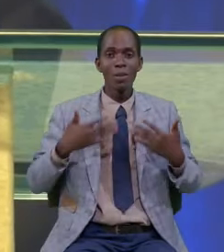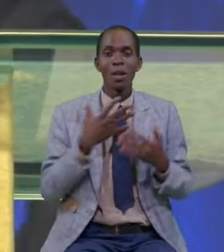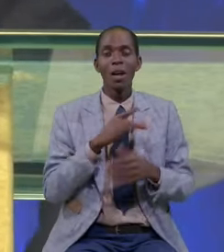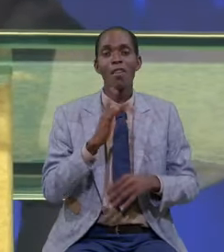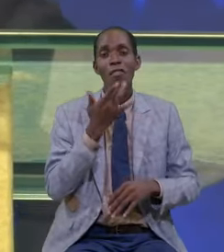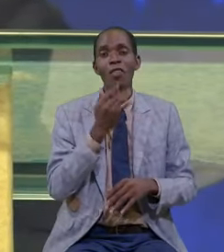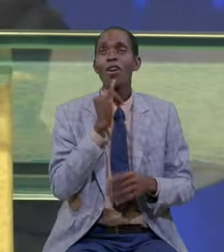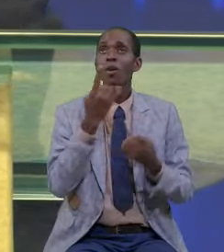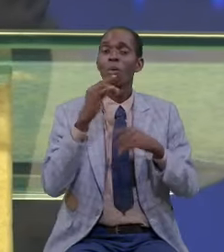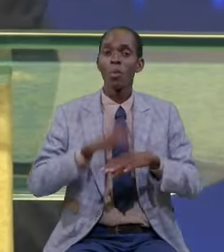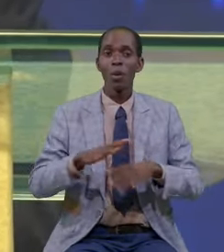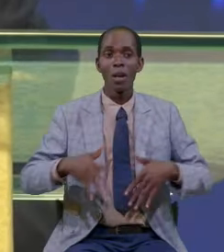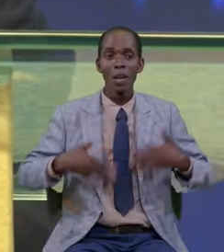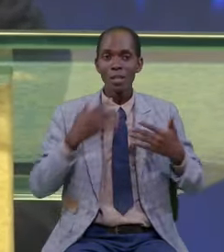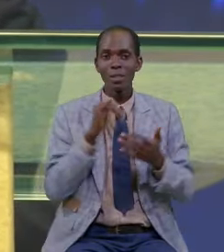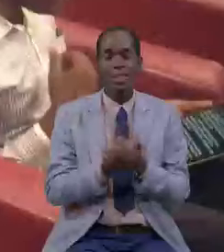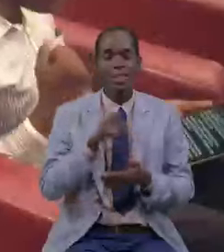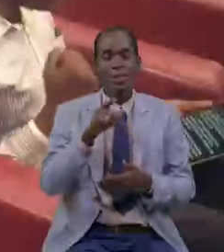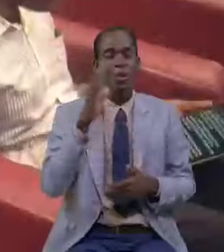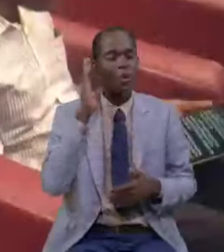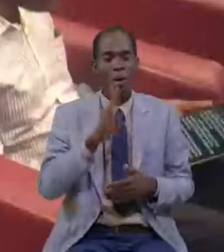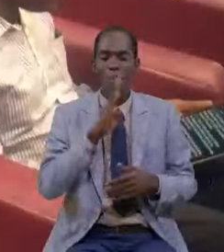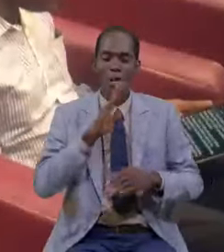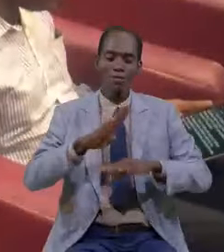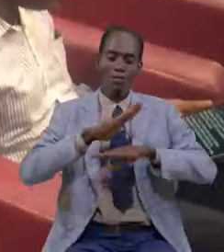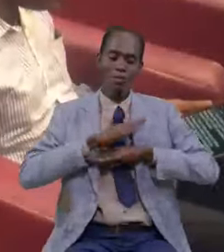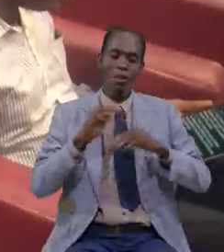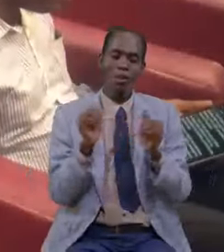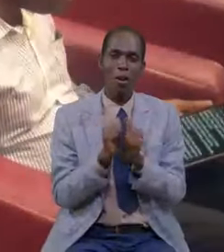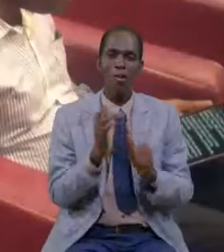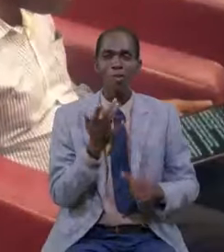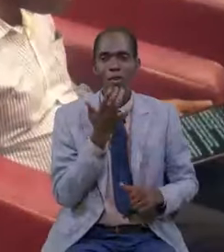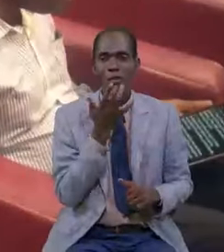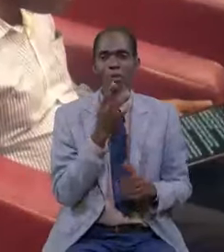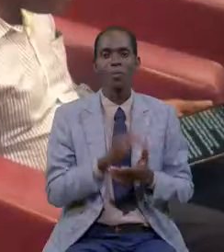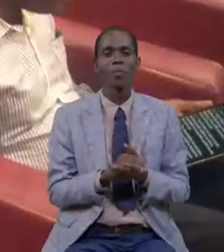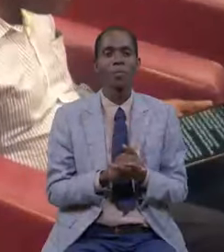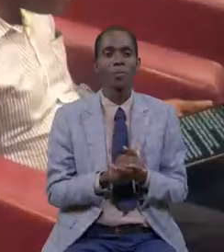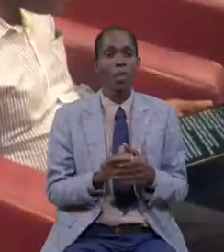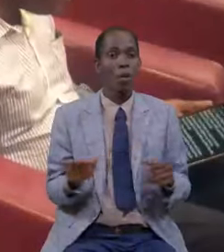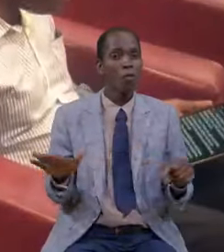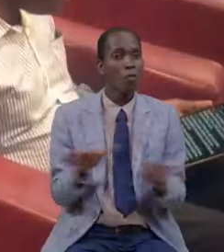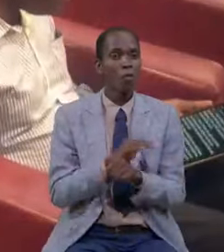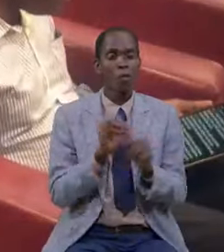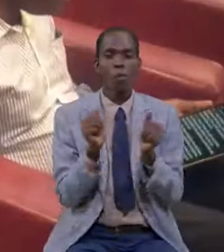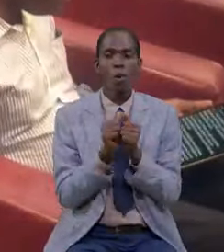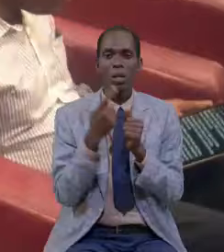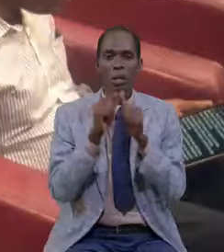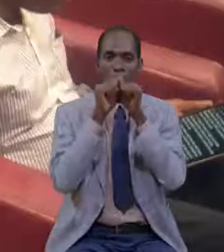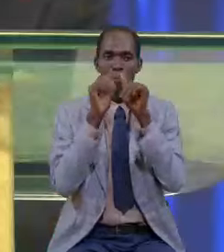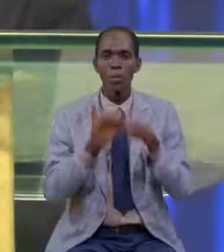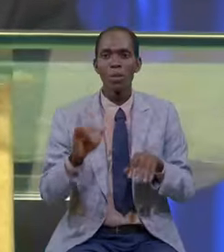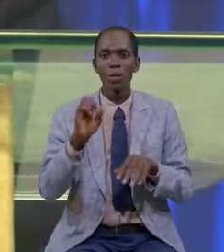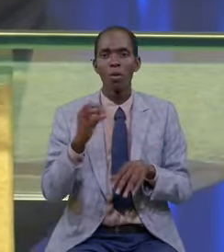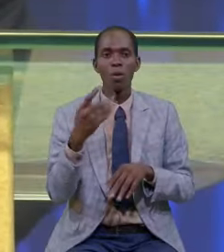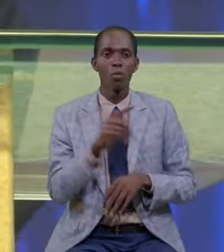says, you will be satisfied with favor. It says, full with the blessings of the Lord. You